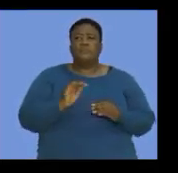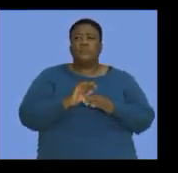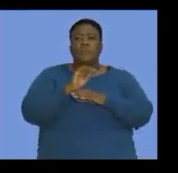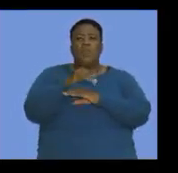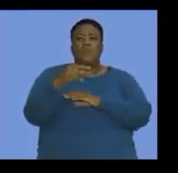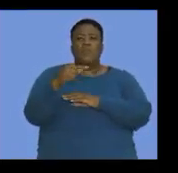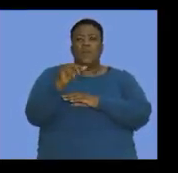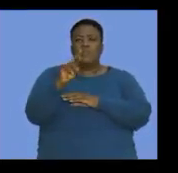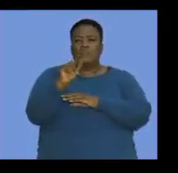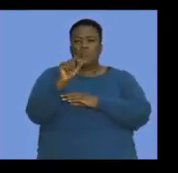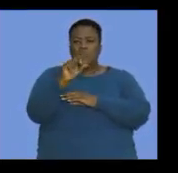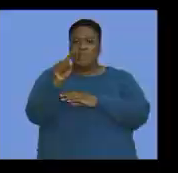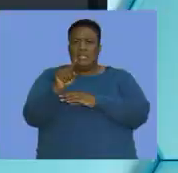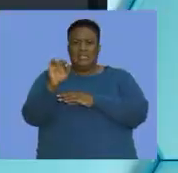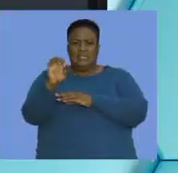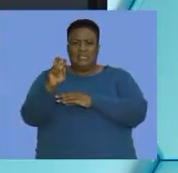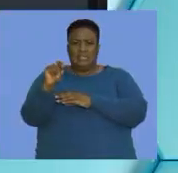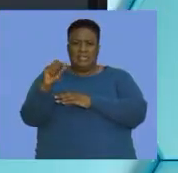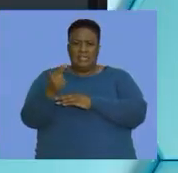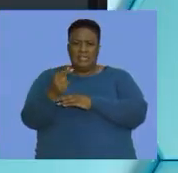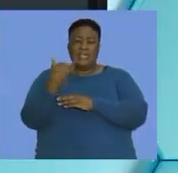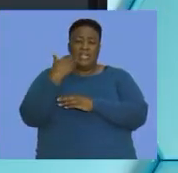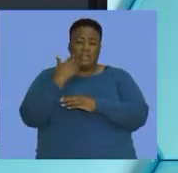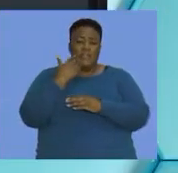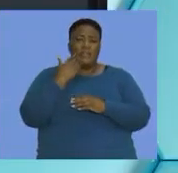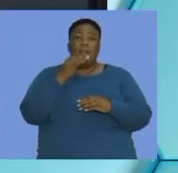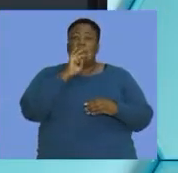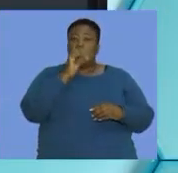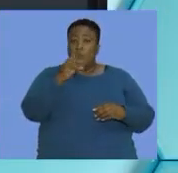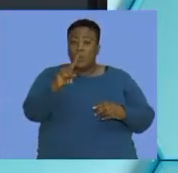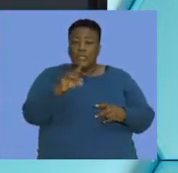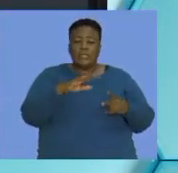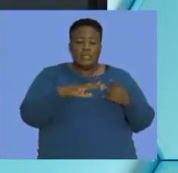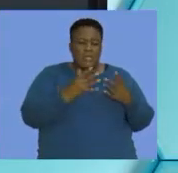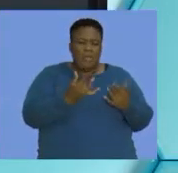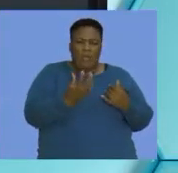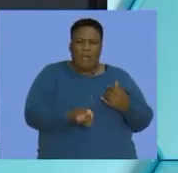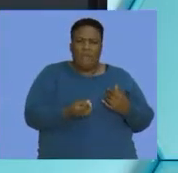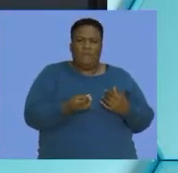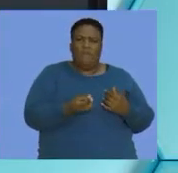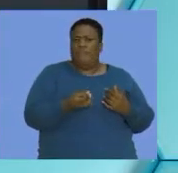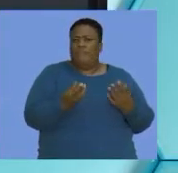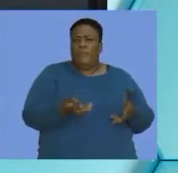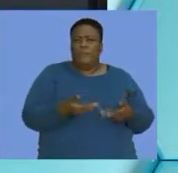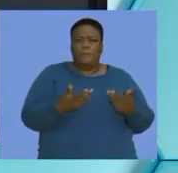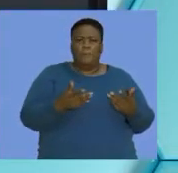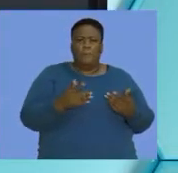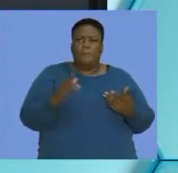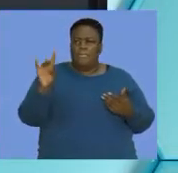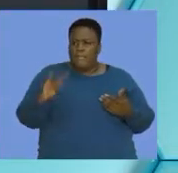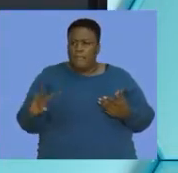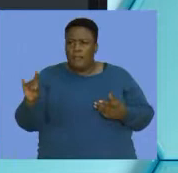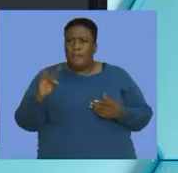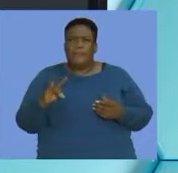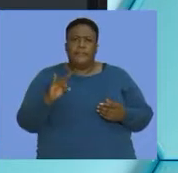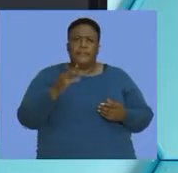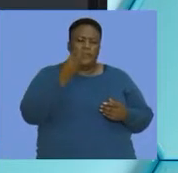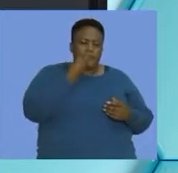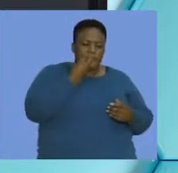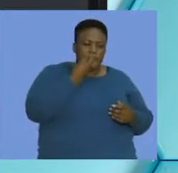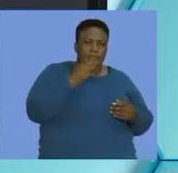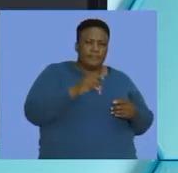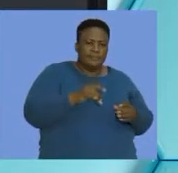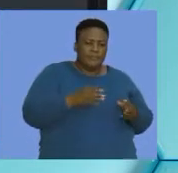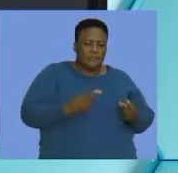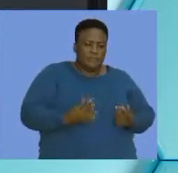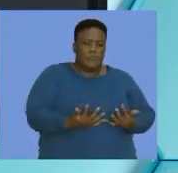that destroys the fertility of a soil. And so overgrazing means that now we have animals that graze